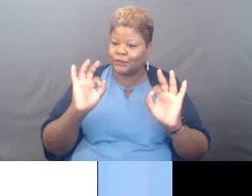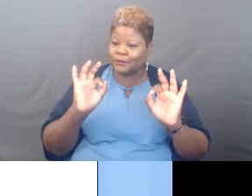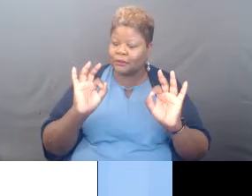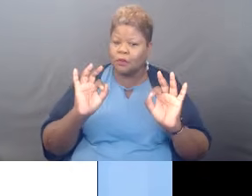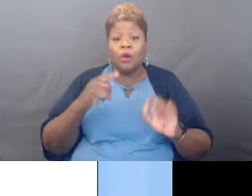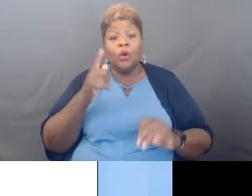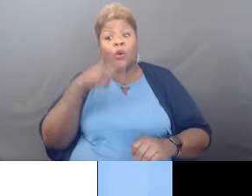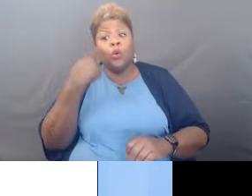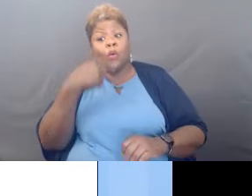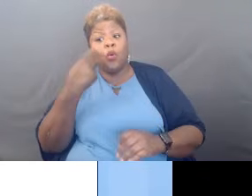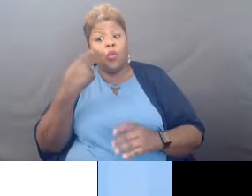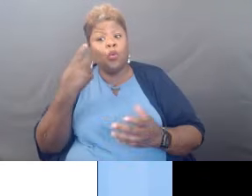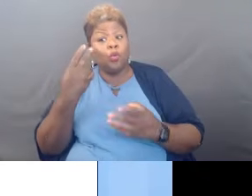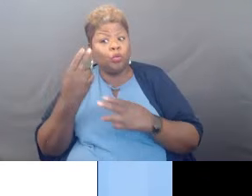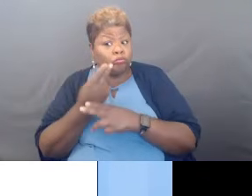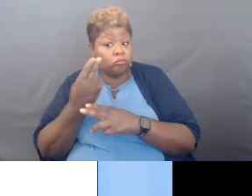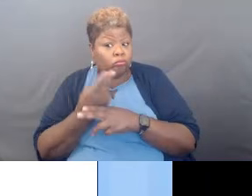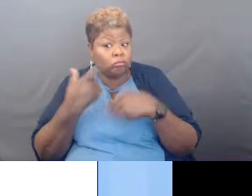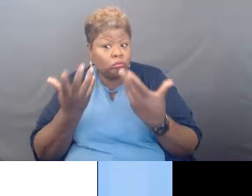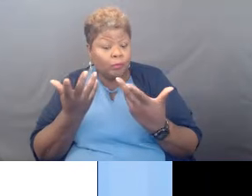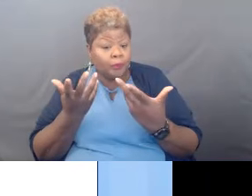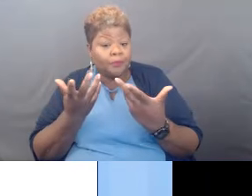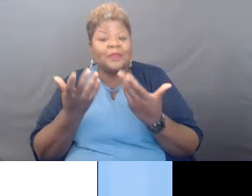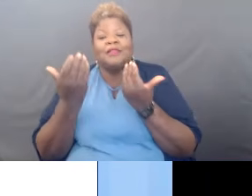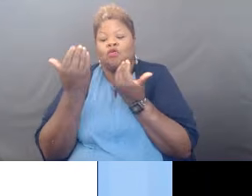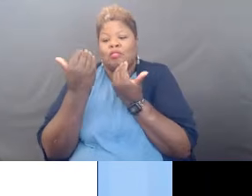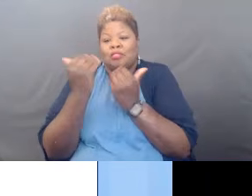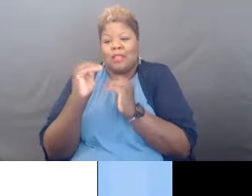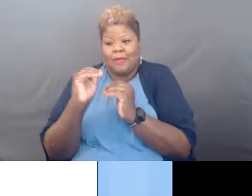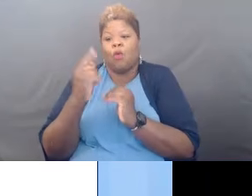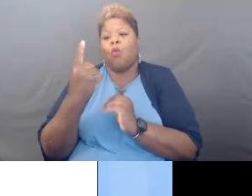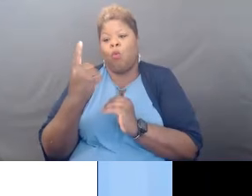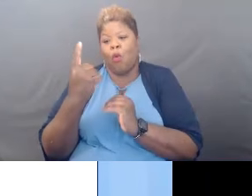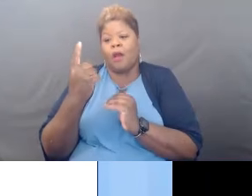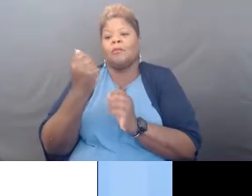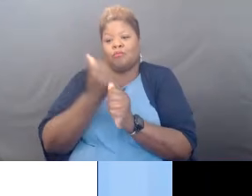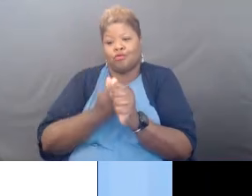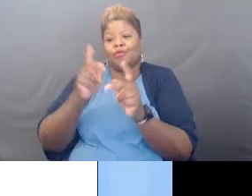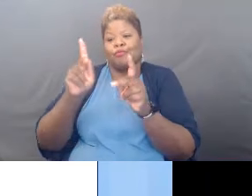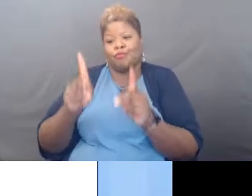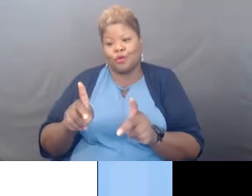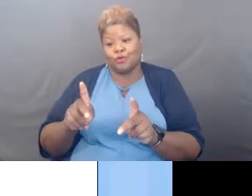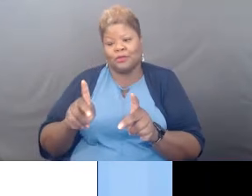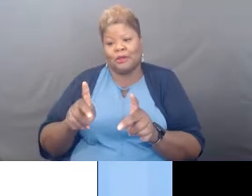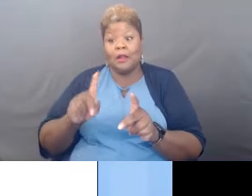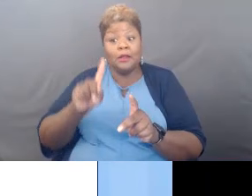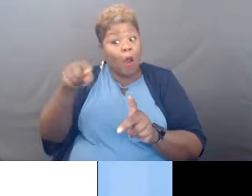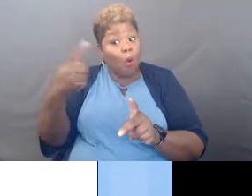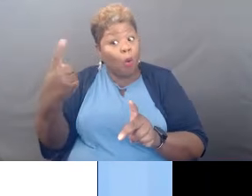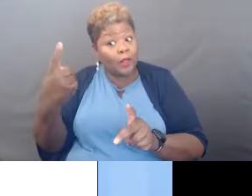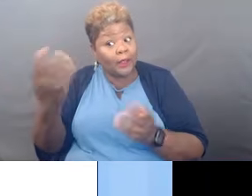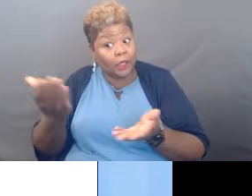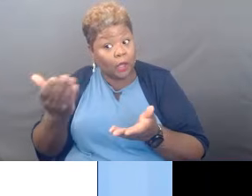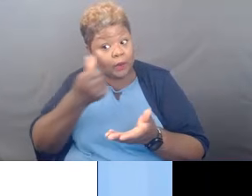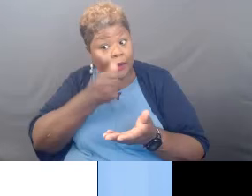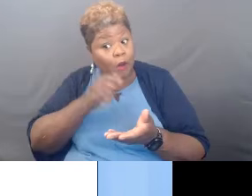Who can use AZ ABLE? Accounts are limited to 1 account per person. Once again, that's just not Arizona's ABLE